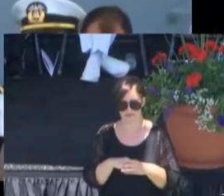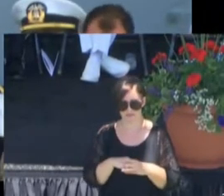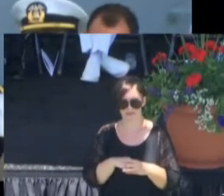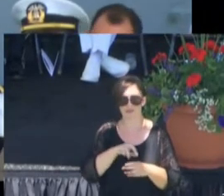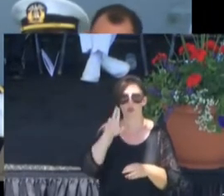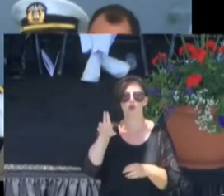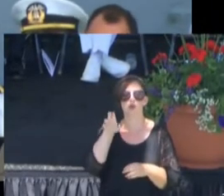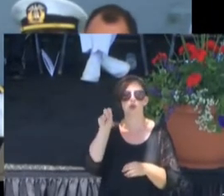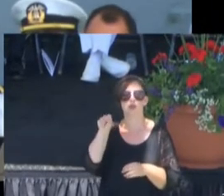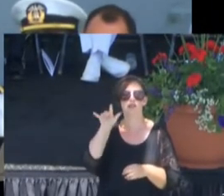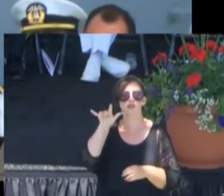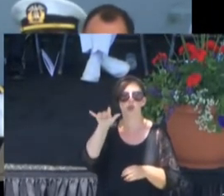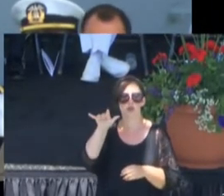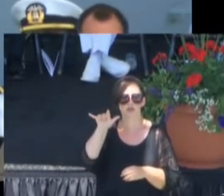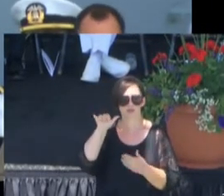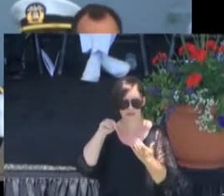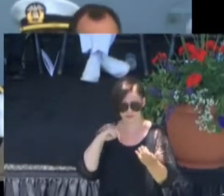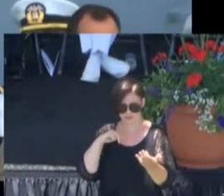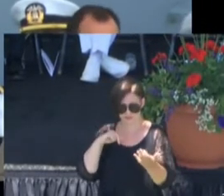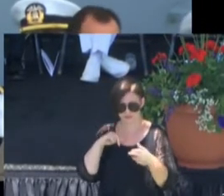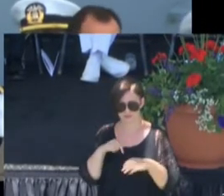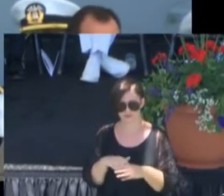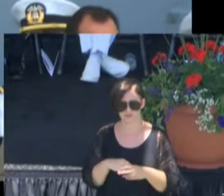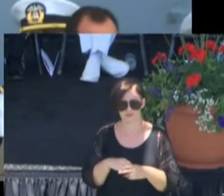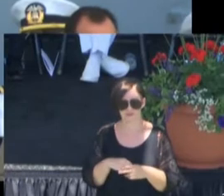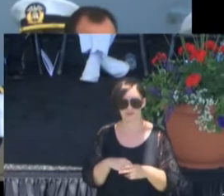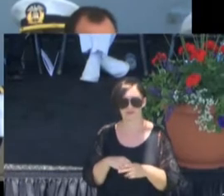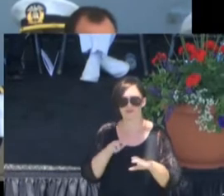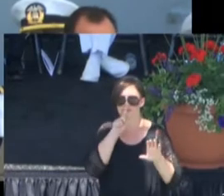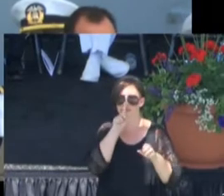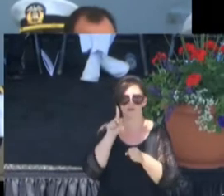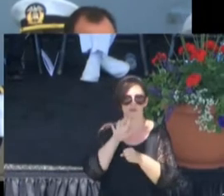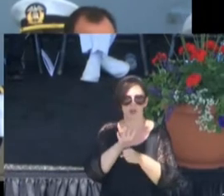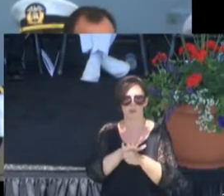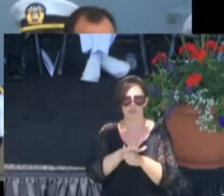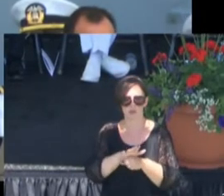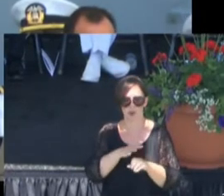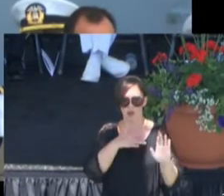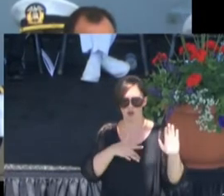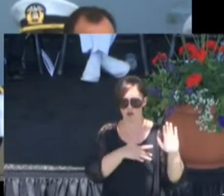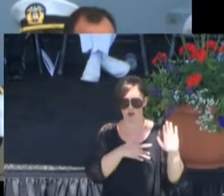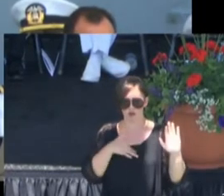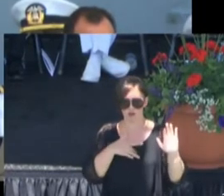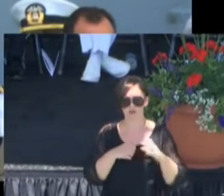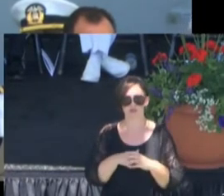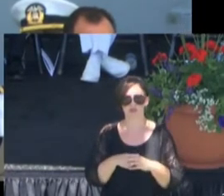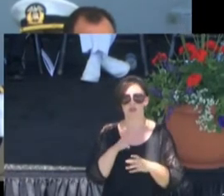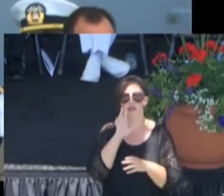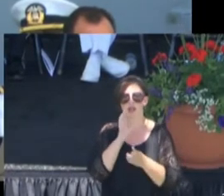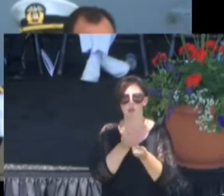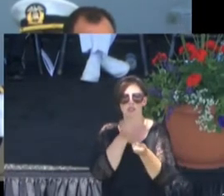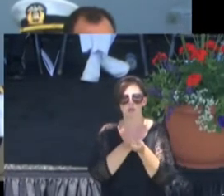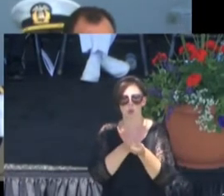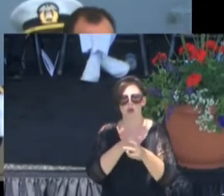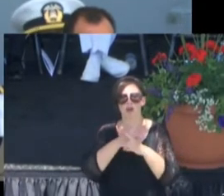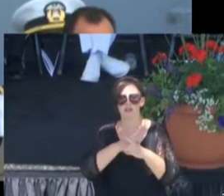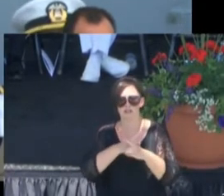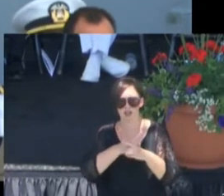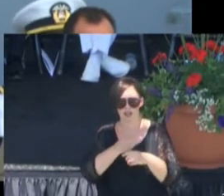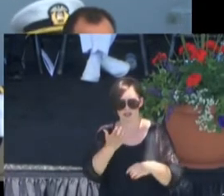in the United States Air Force, do solemnly swear that I will support and defend